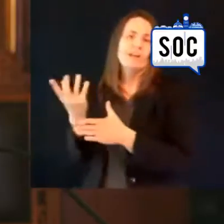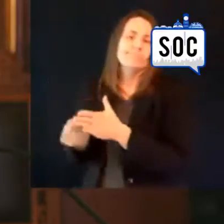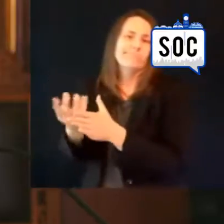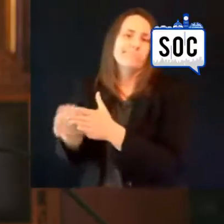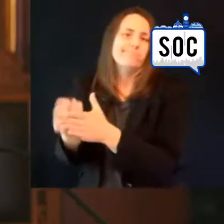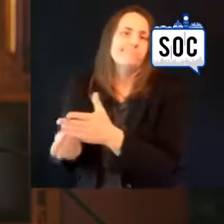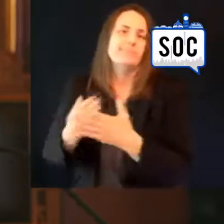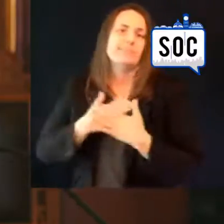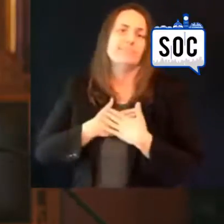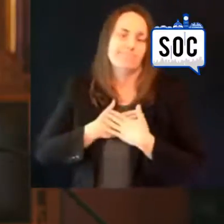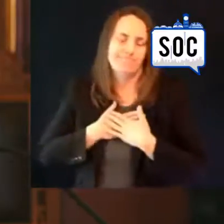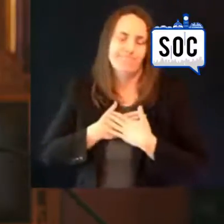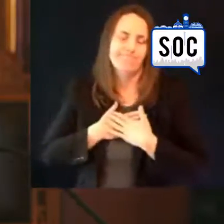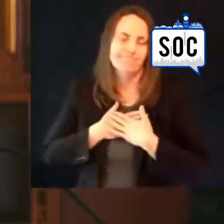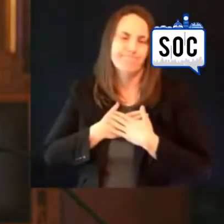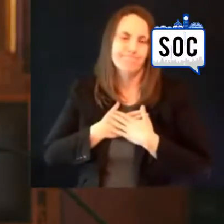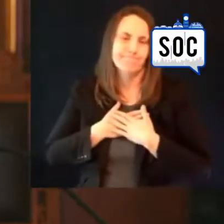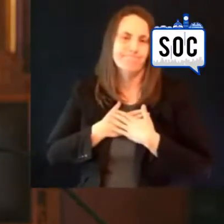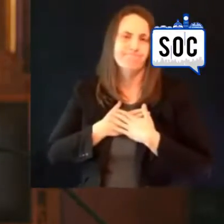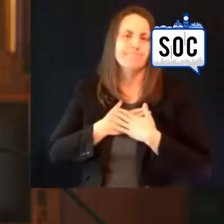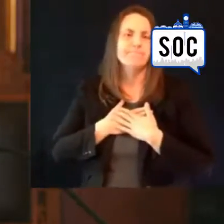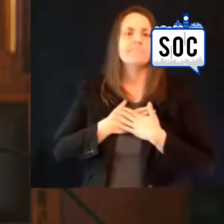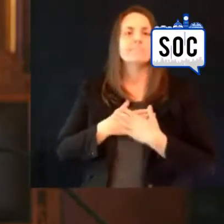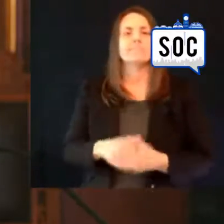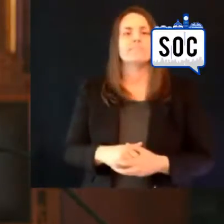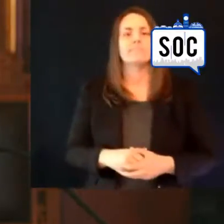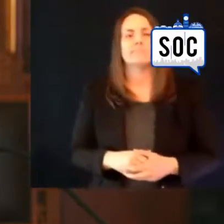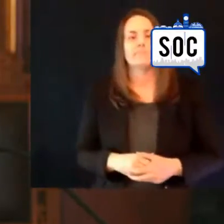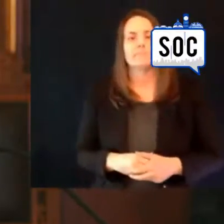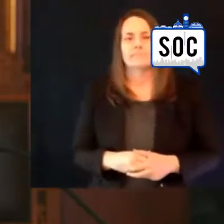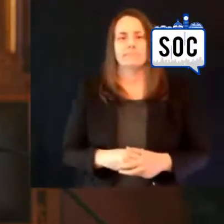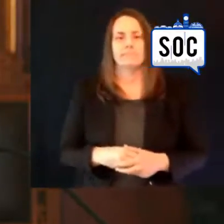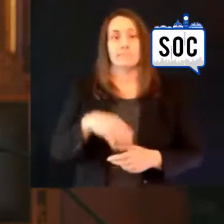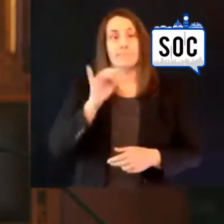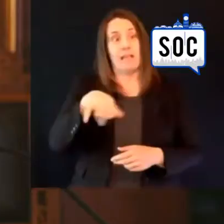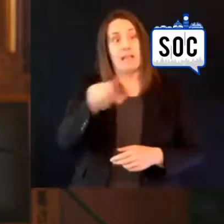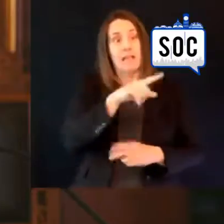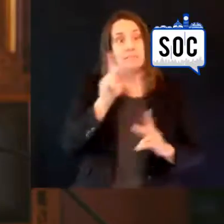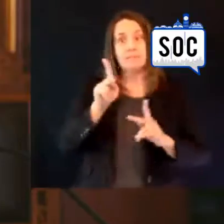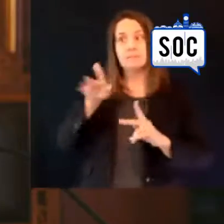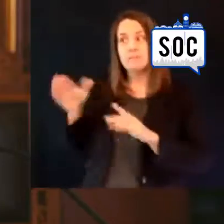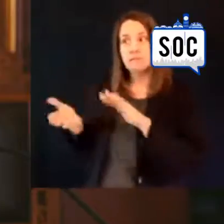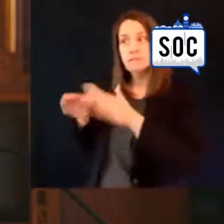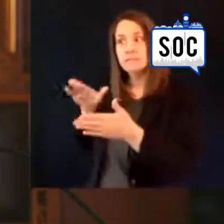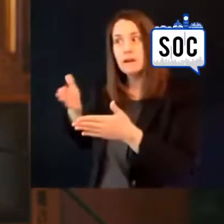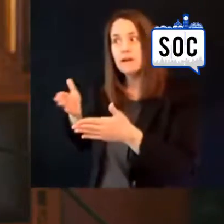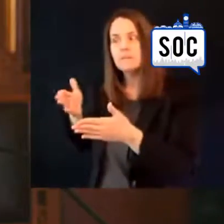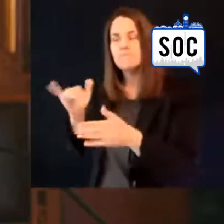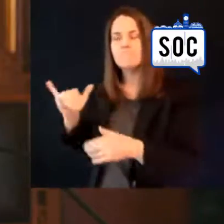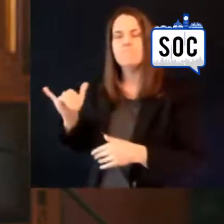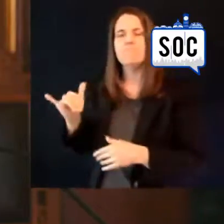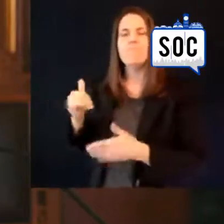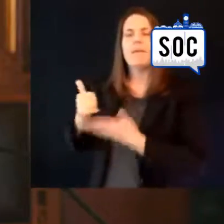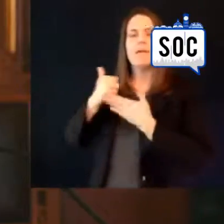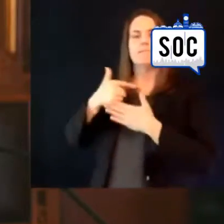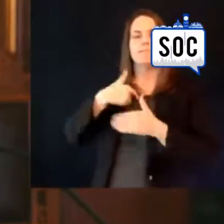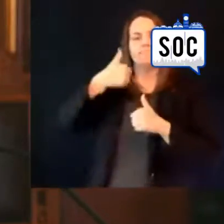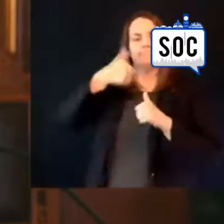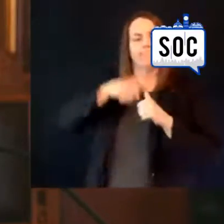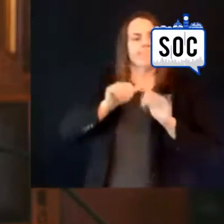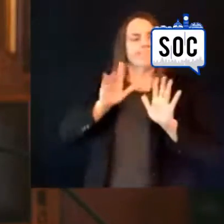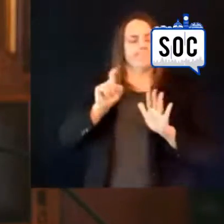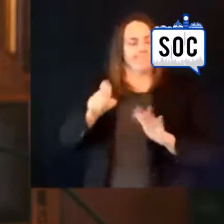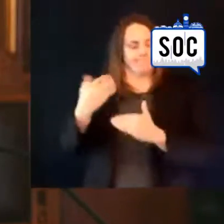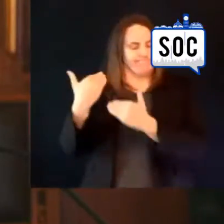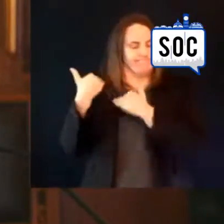reminder that we all need to do our part to stop the spread. And as the governor said, stopping the spread is even